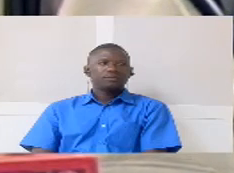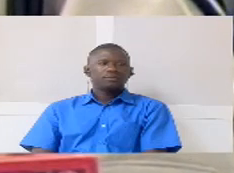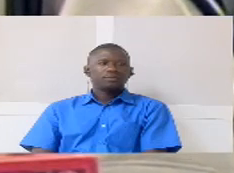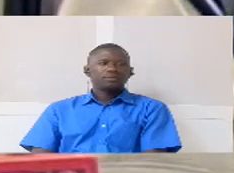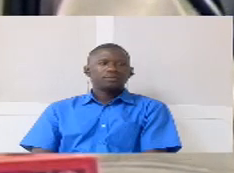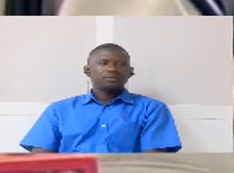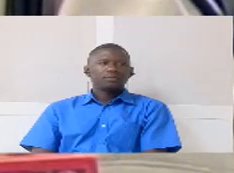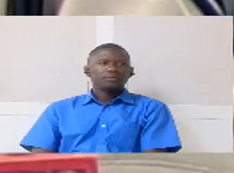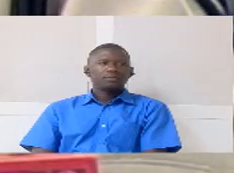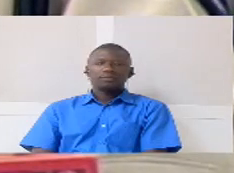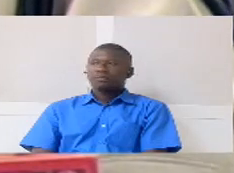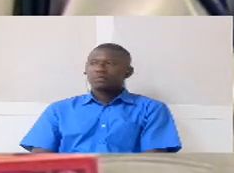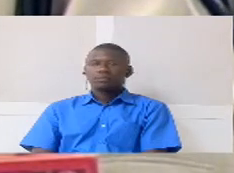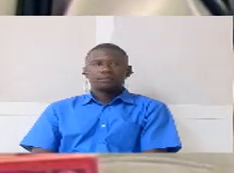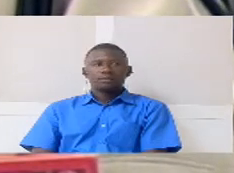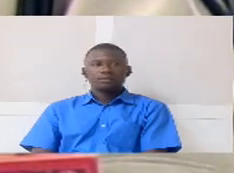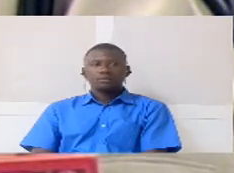I'm waiting for the person.